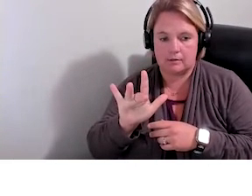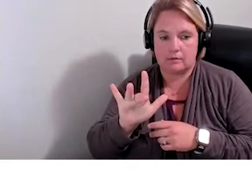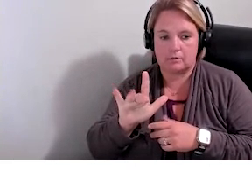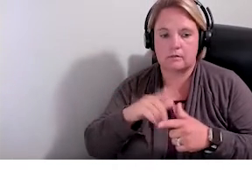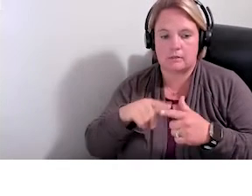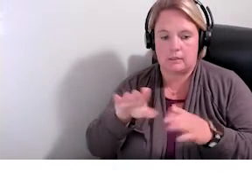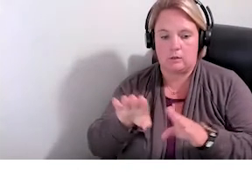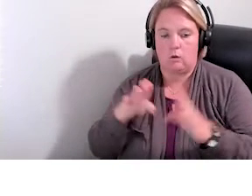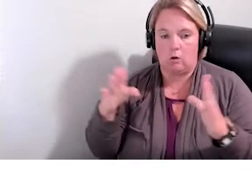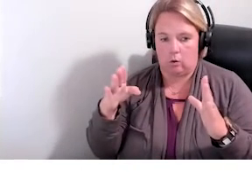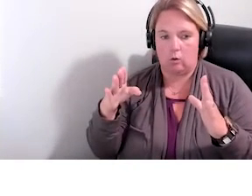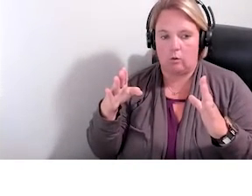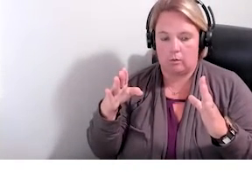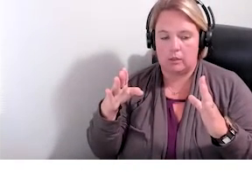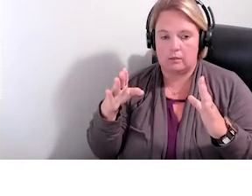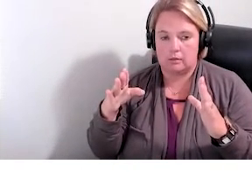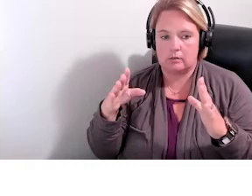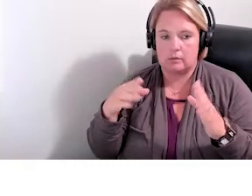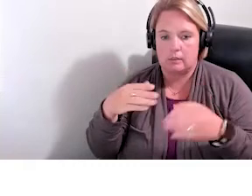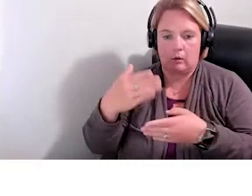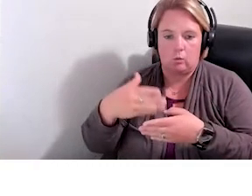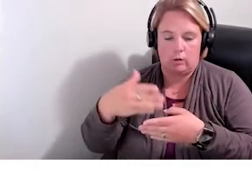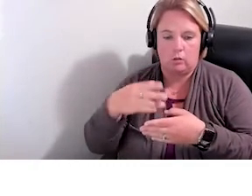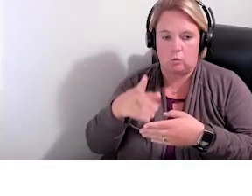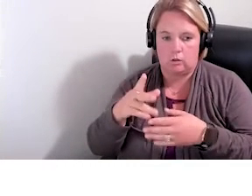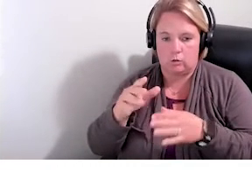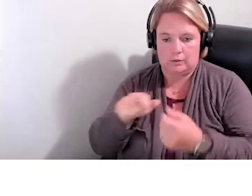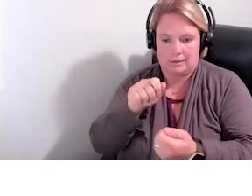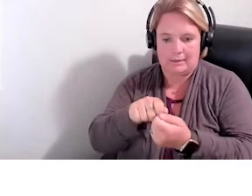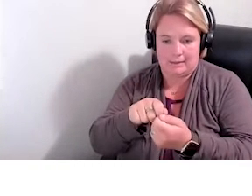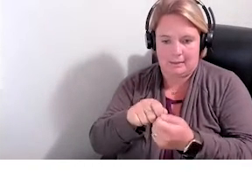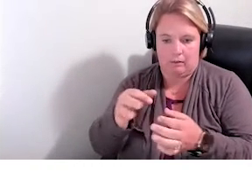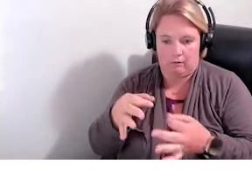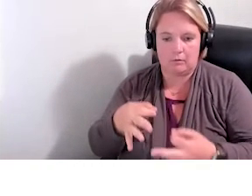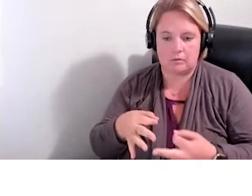up this other little window where you can actually detail,